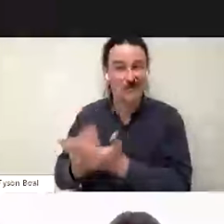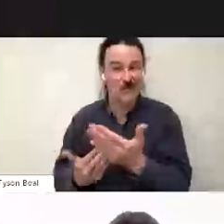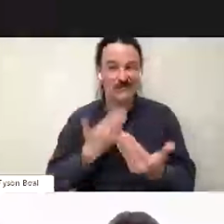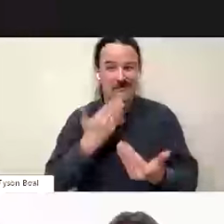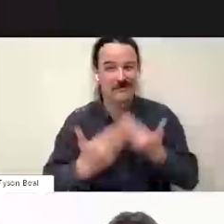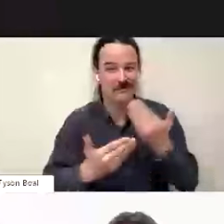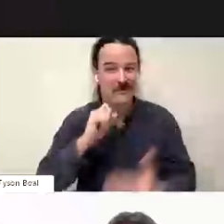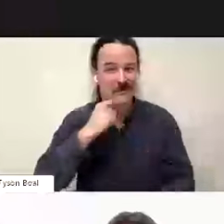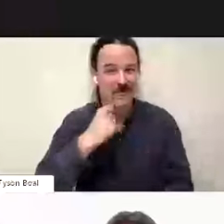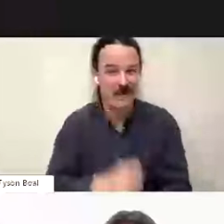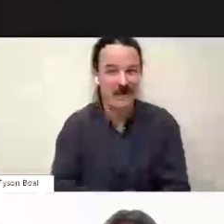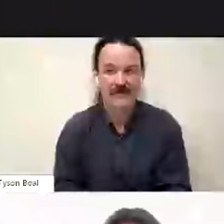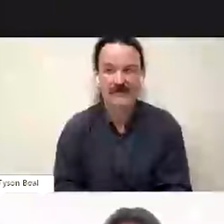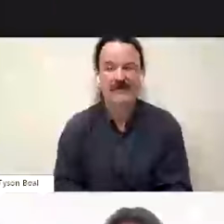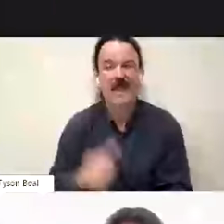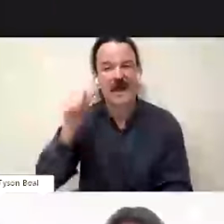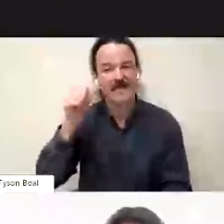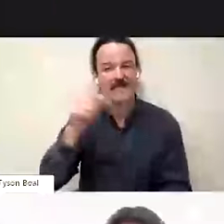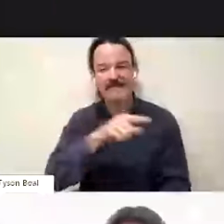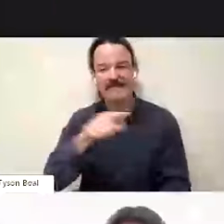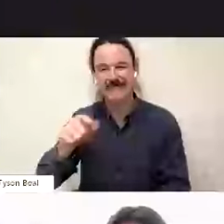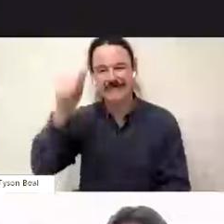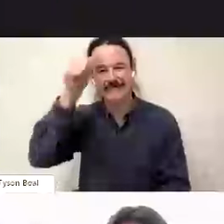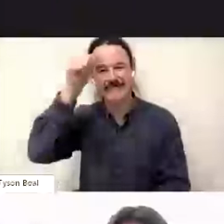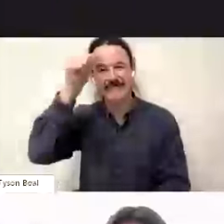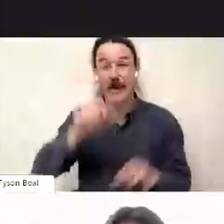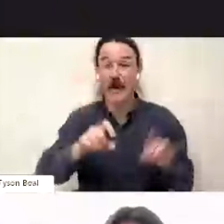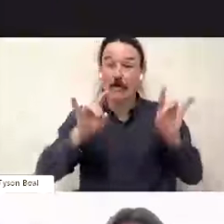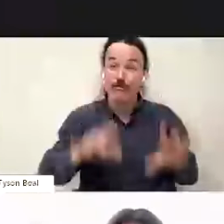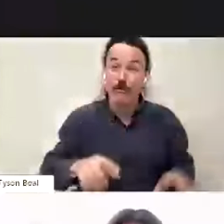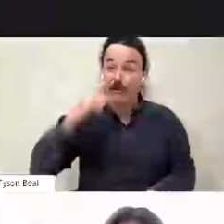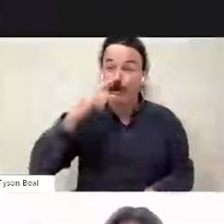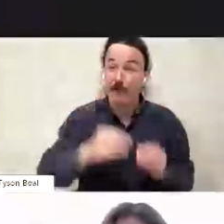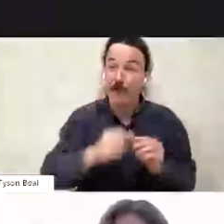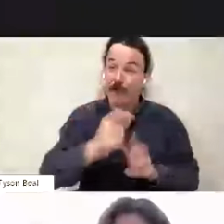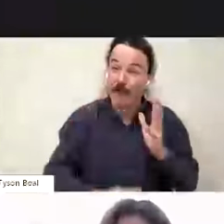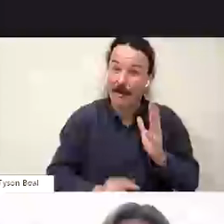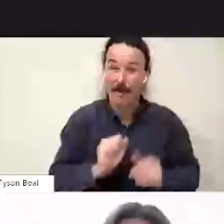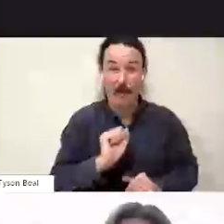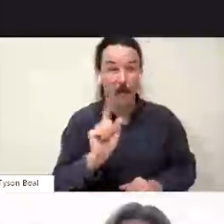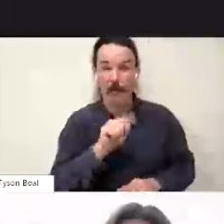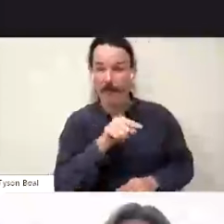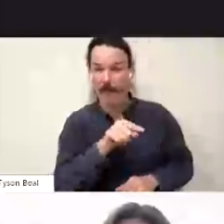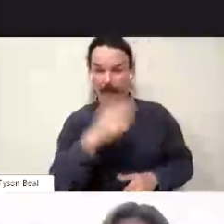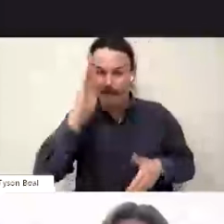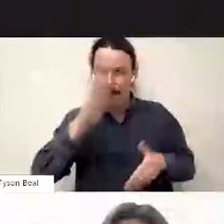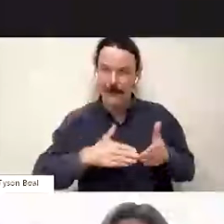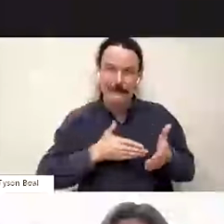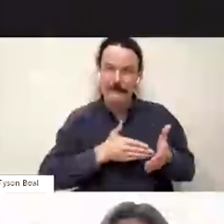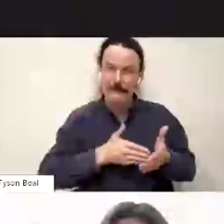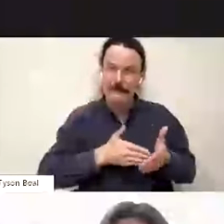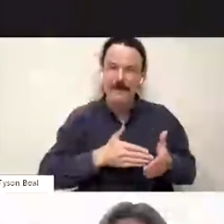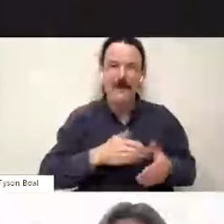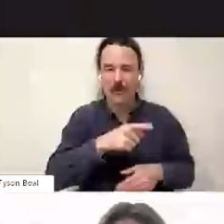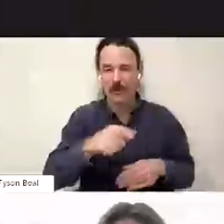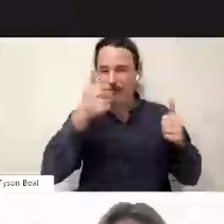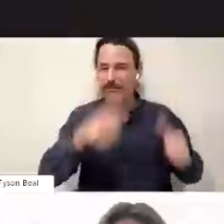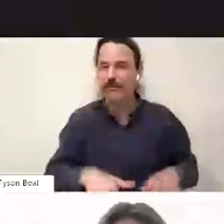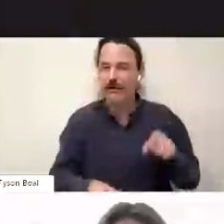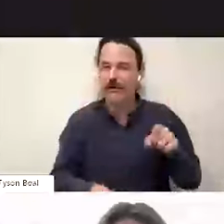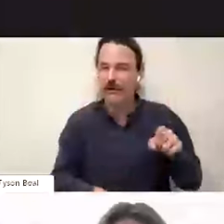with the barriers that Australians with disability face. And sometimes for First Nations